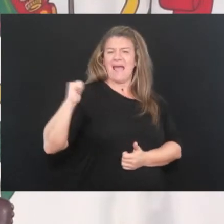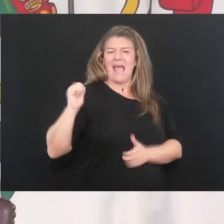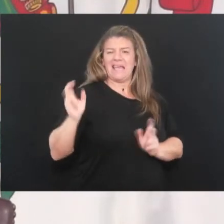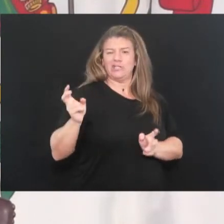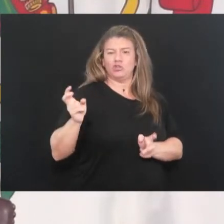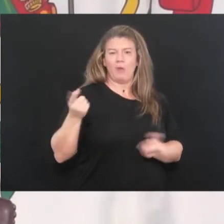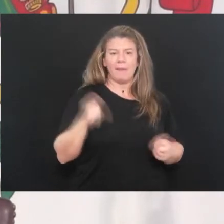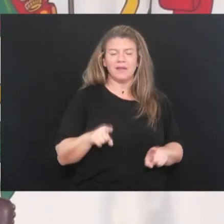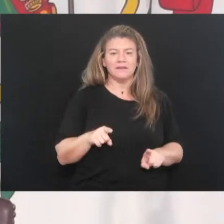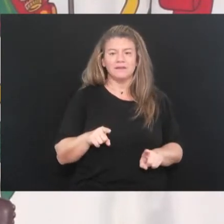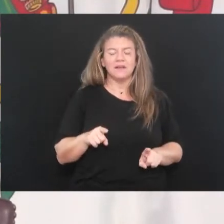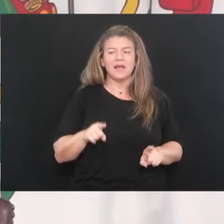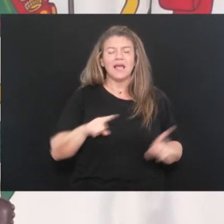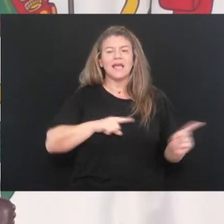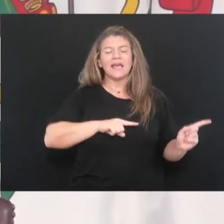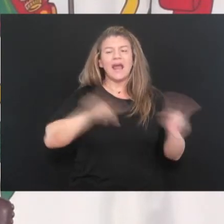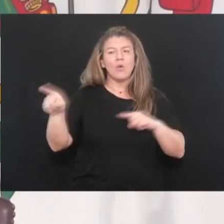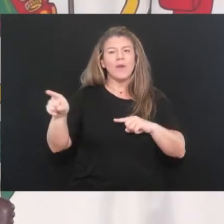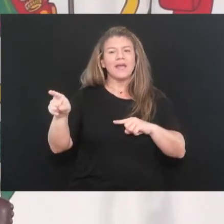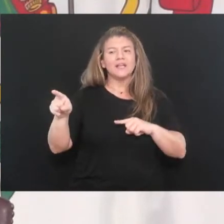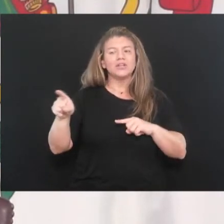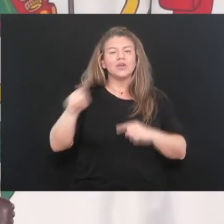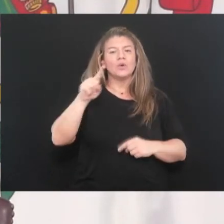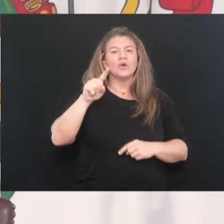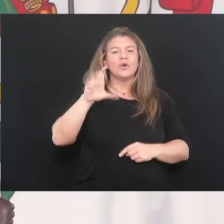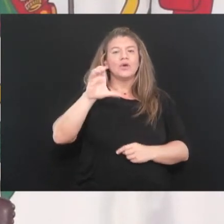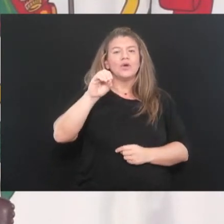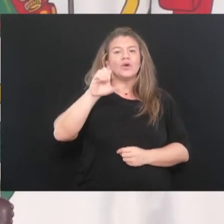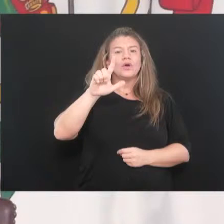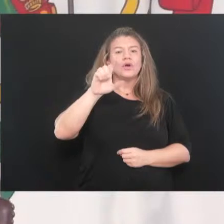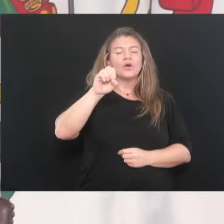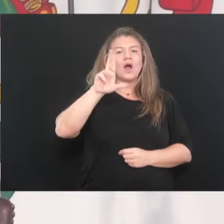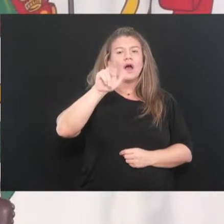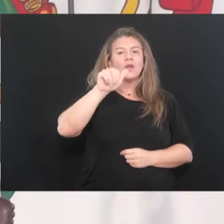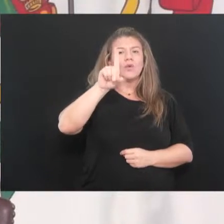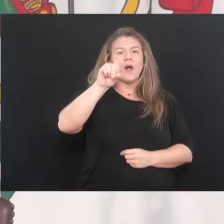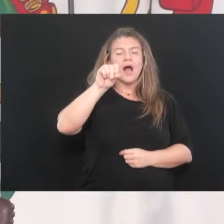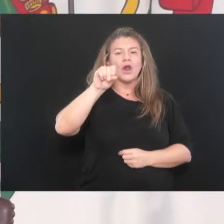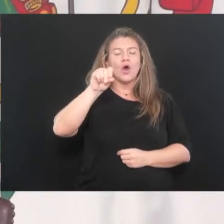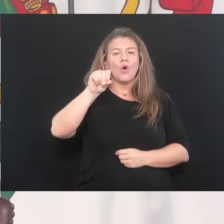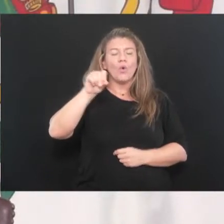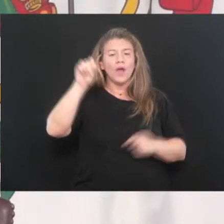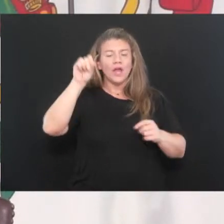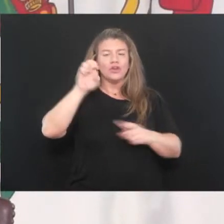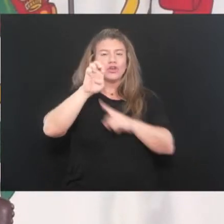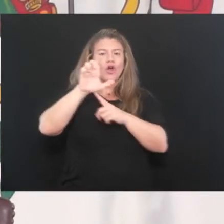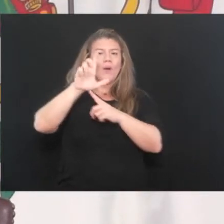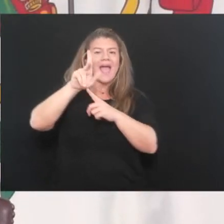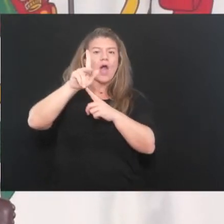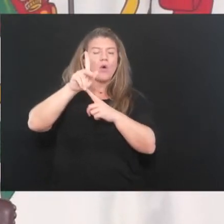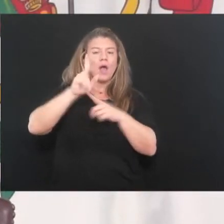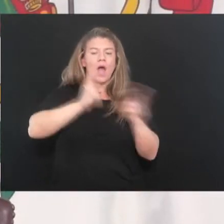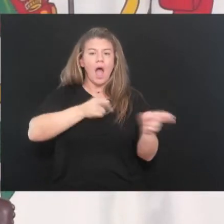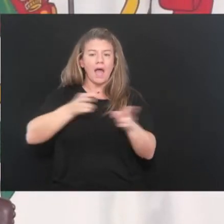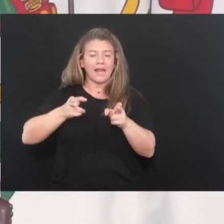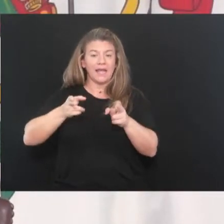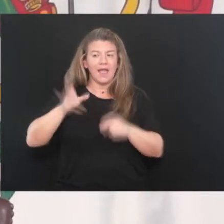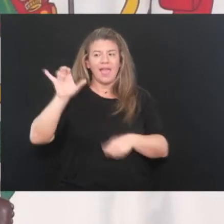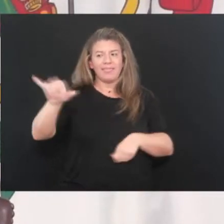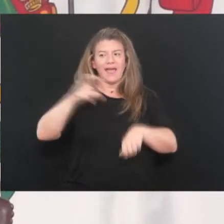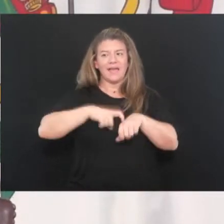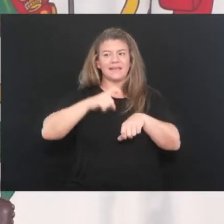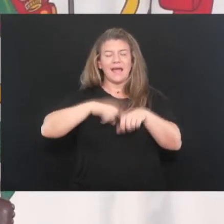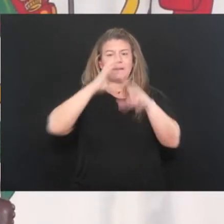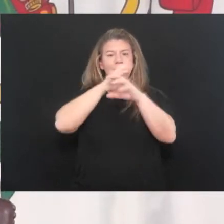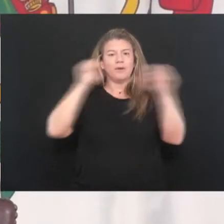and everything, and I went to Colorado to go elk hunting with at that time, the president and CEO